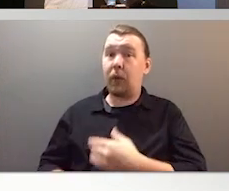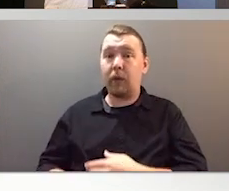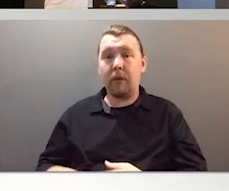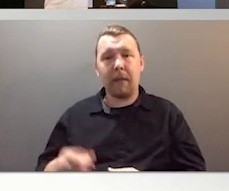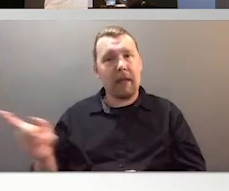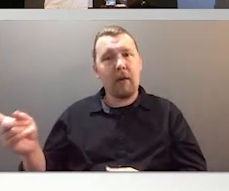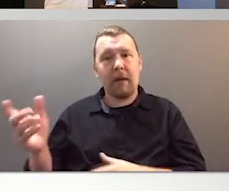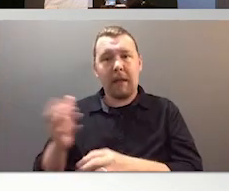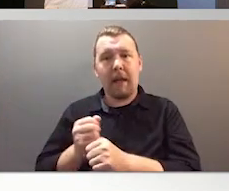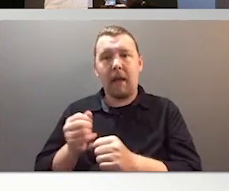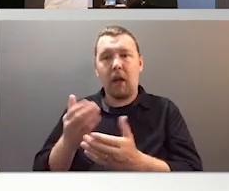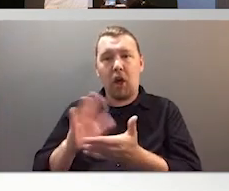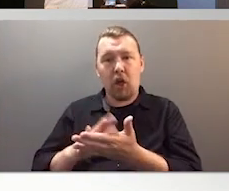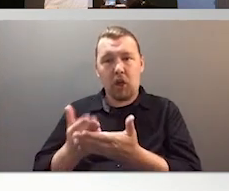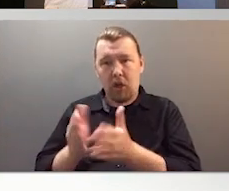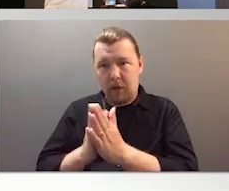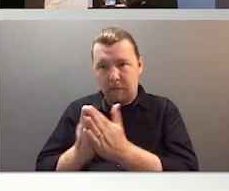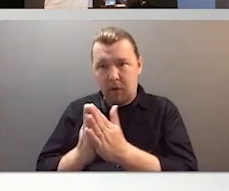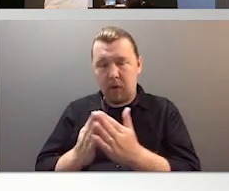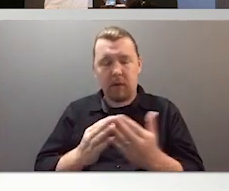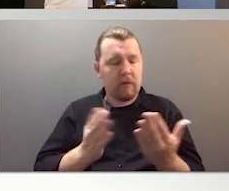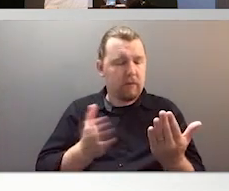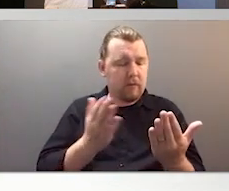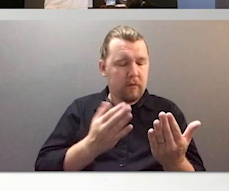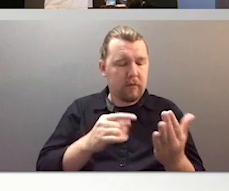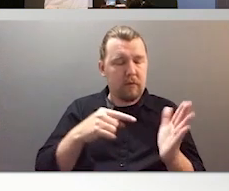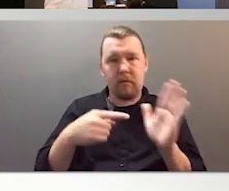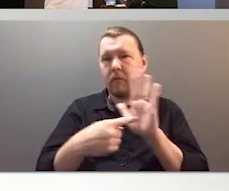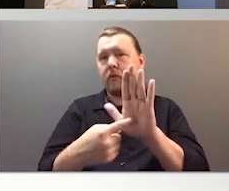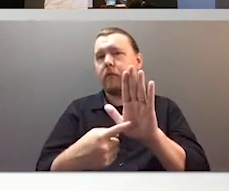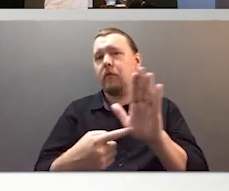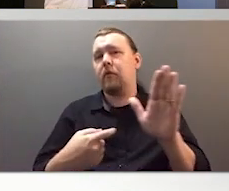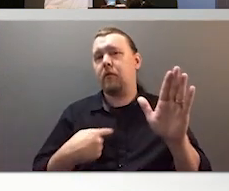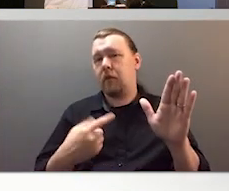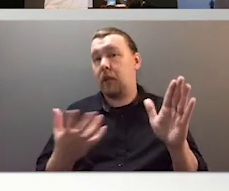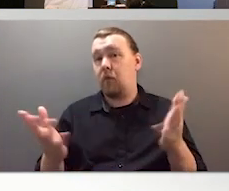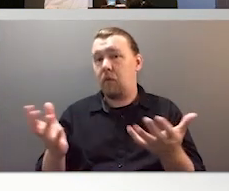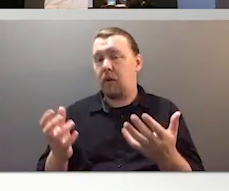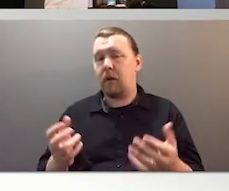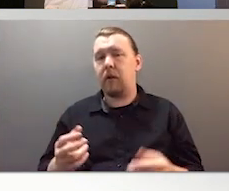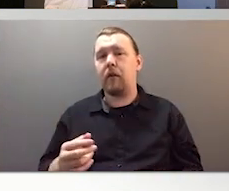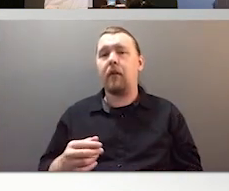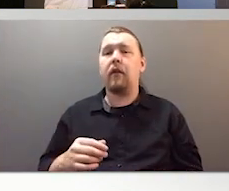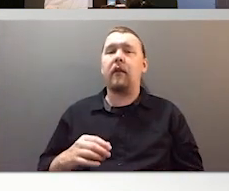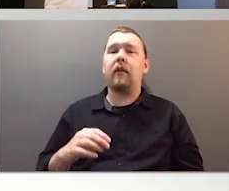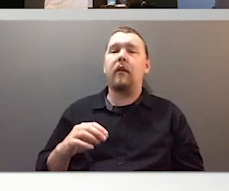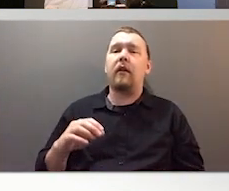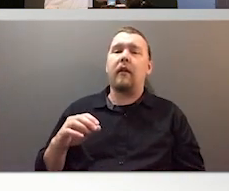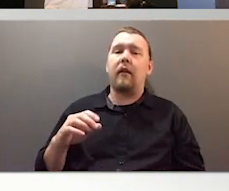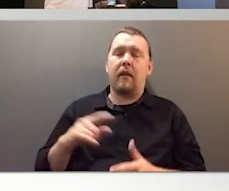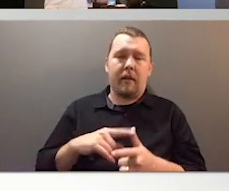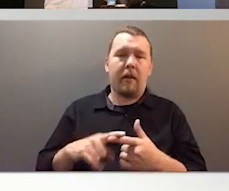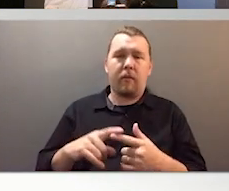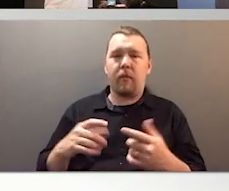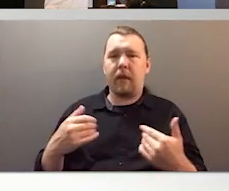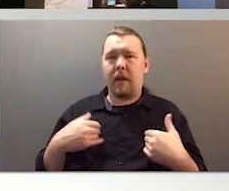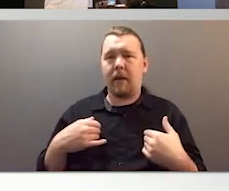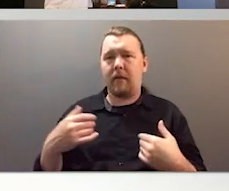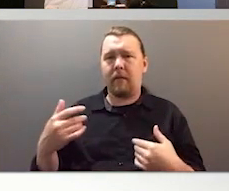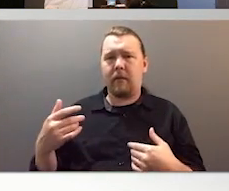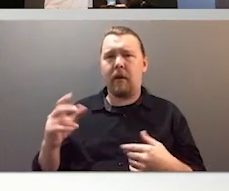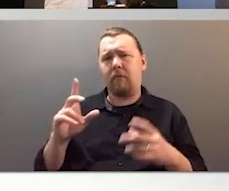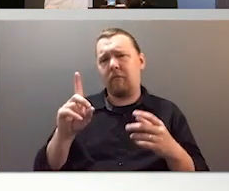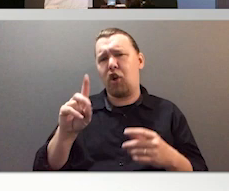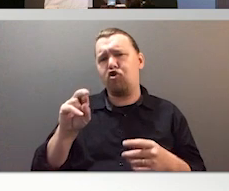So then he was responsible for going to get it with the caregiver and bringing things in. So like the thing that we tried to do is establish some kind of